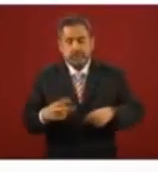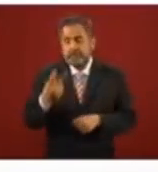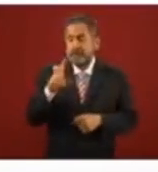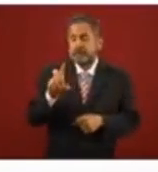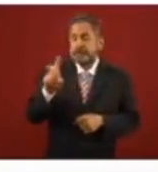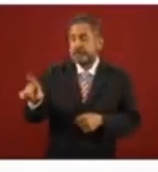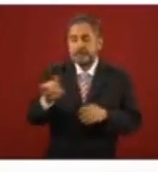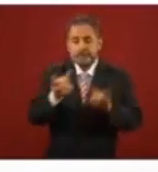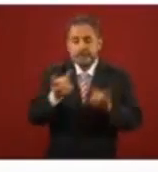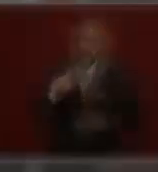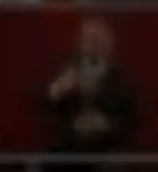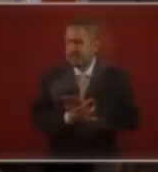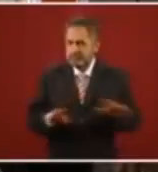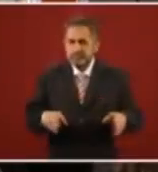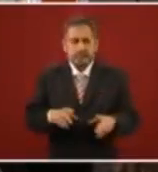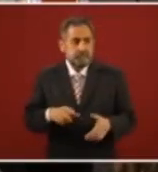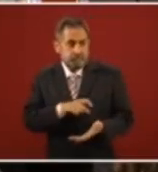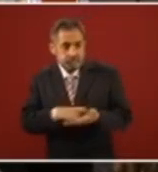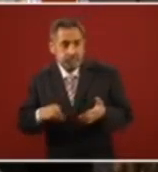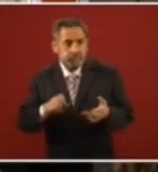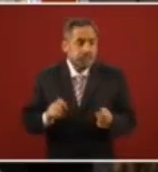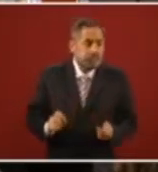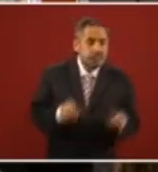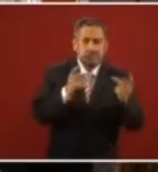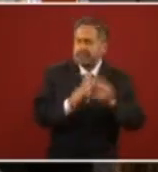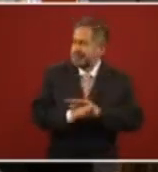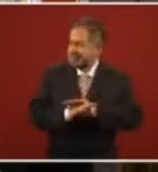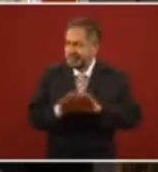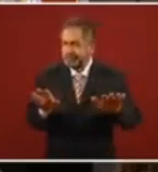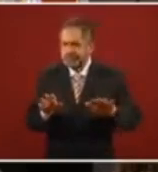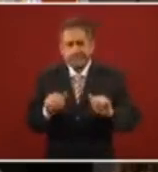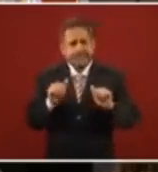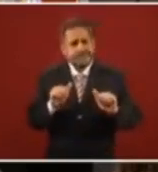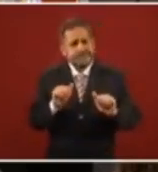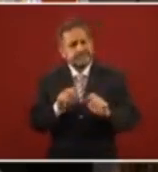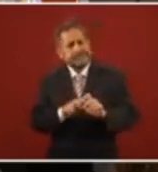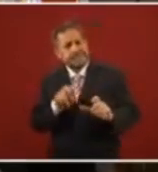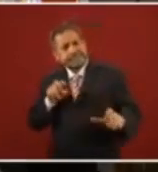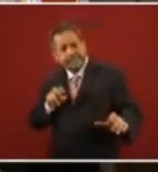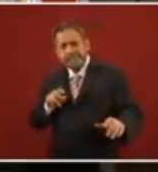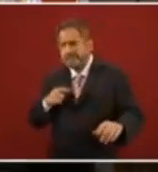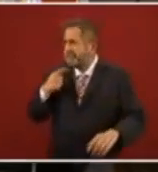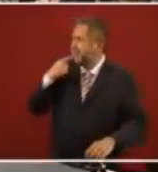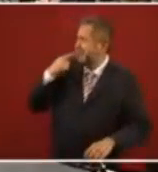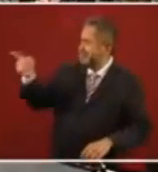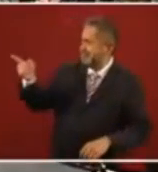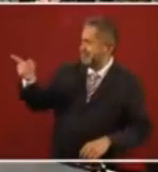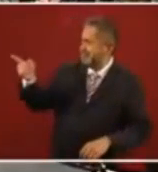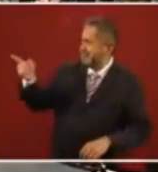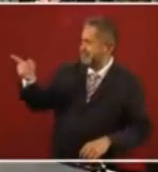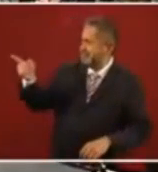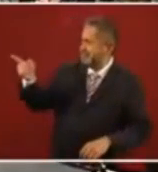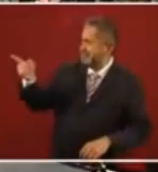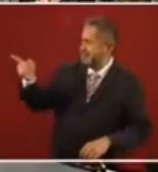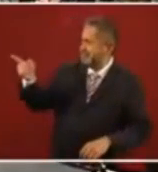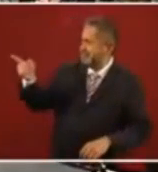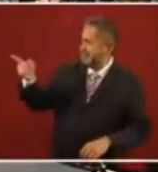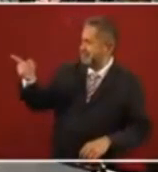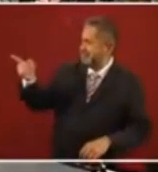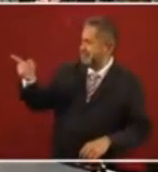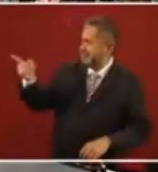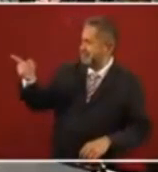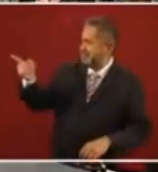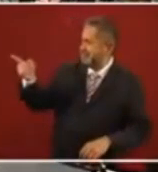...230 infographies... también... ...que la gente... ponga a salvo... ...que desde luego... ...denuncie... ...también... inmediato... ...so